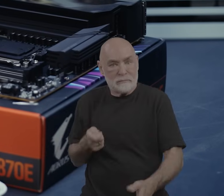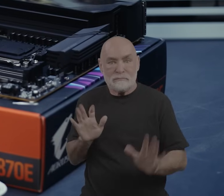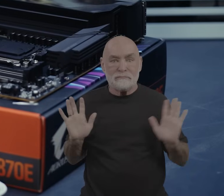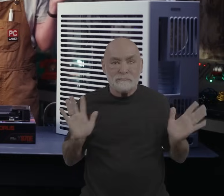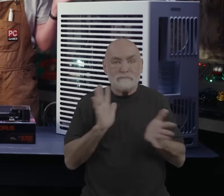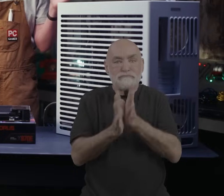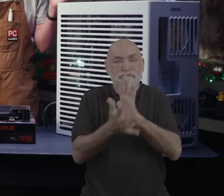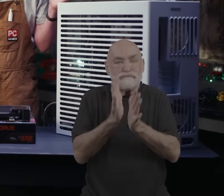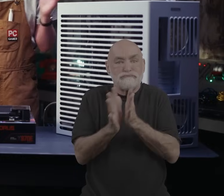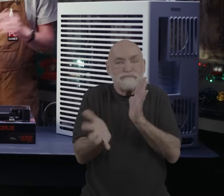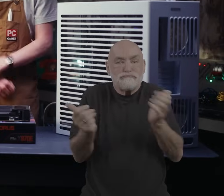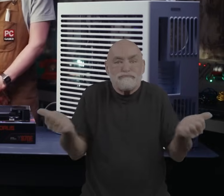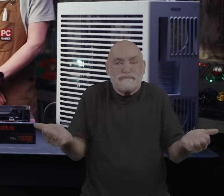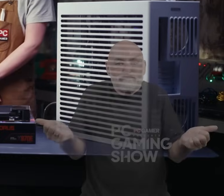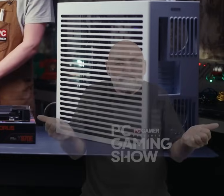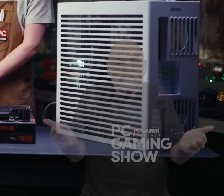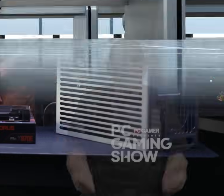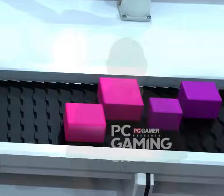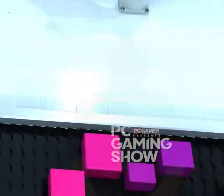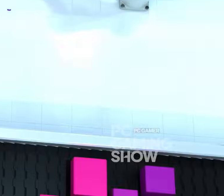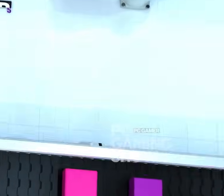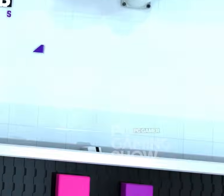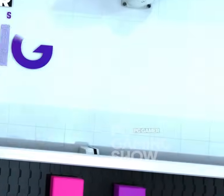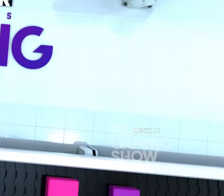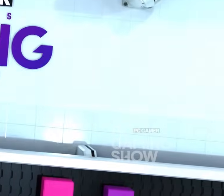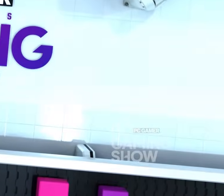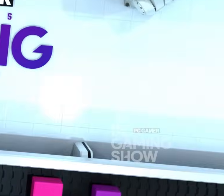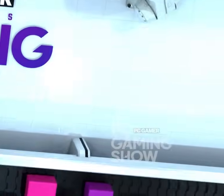out. Job done.